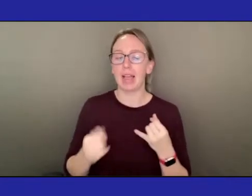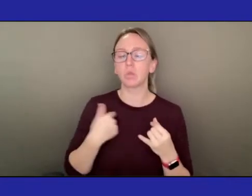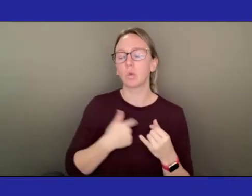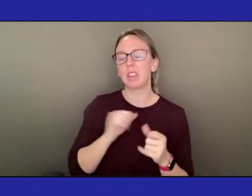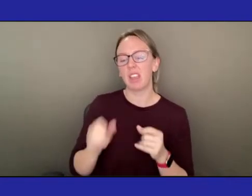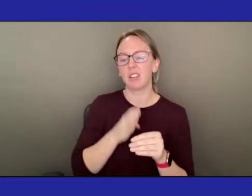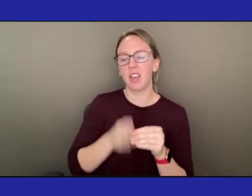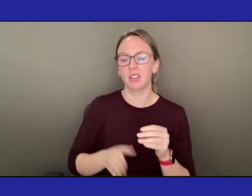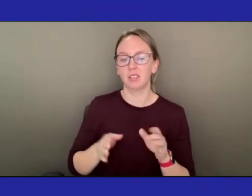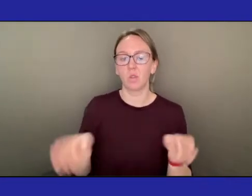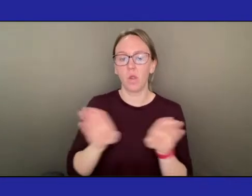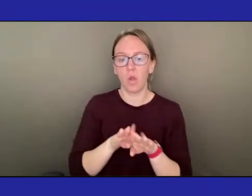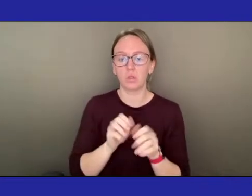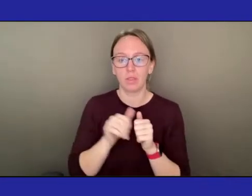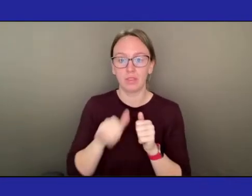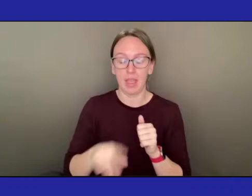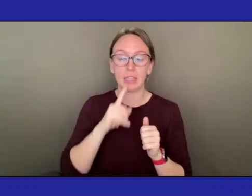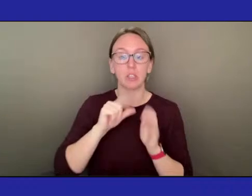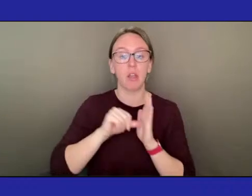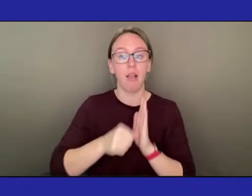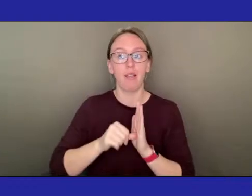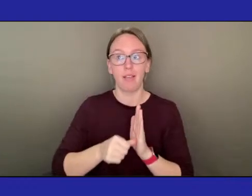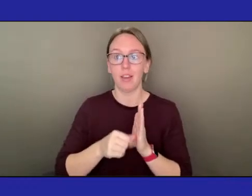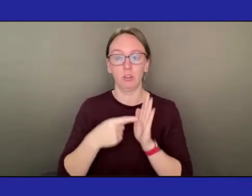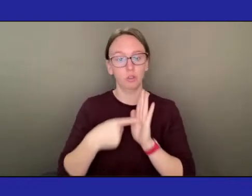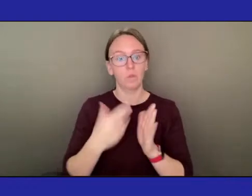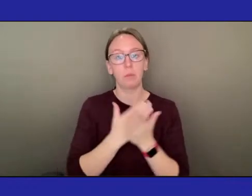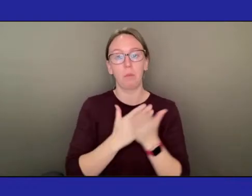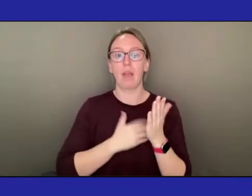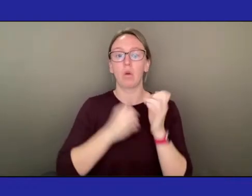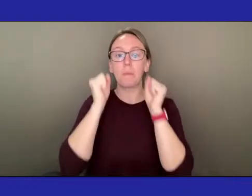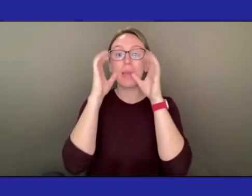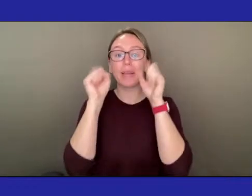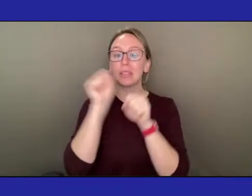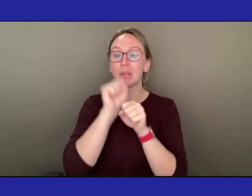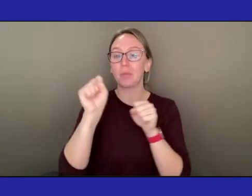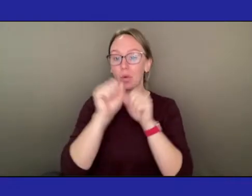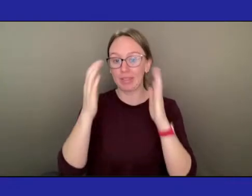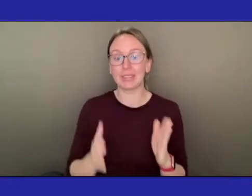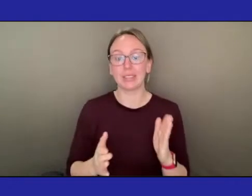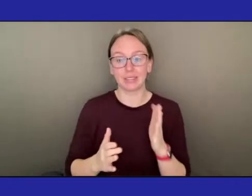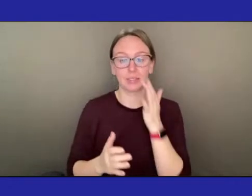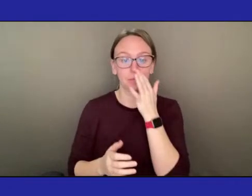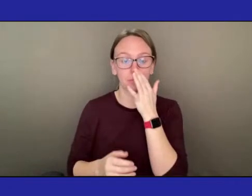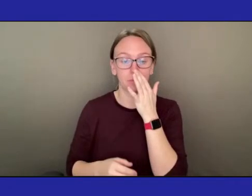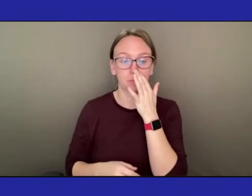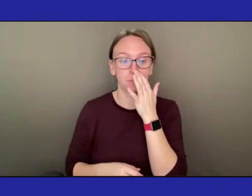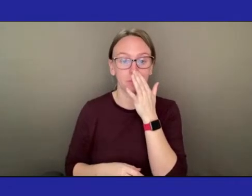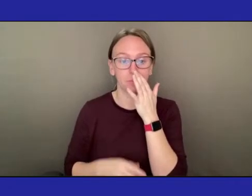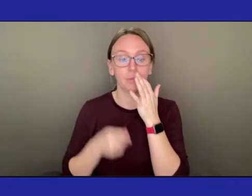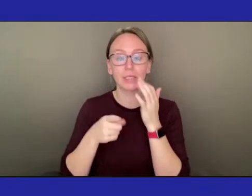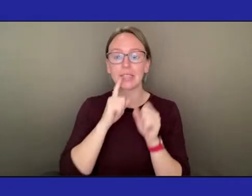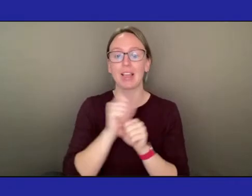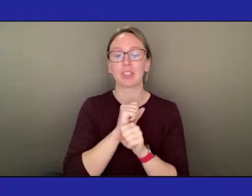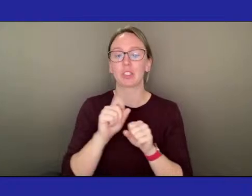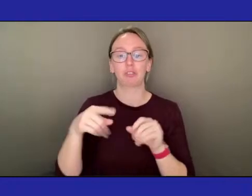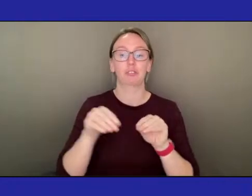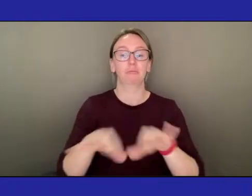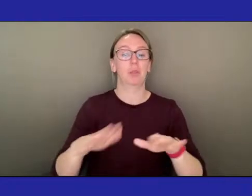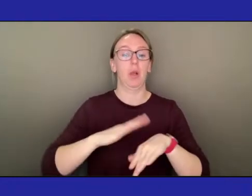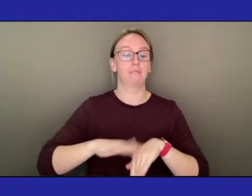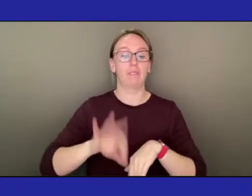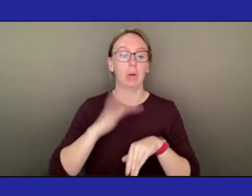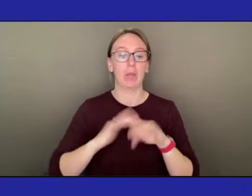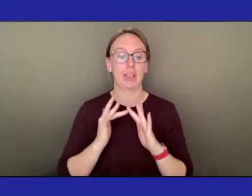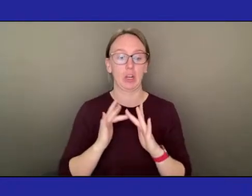highlighting some of our amazing employees. This was actually on the intranet. This is the